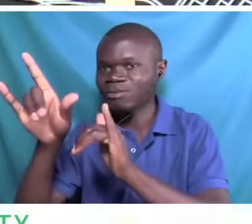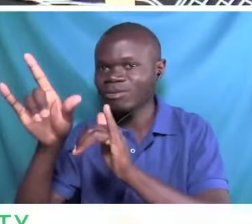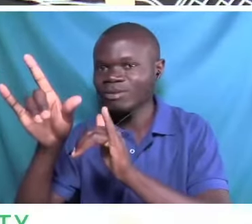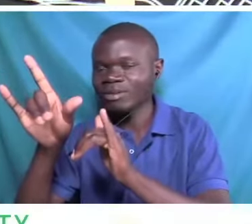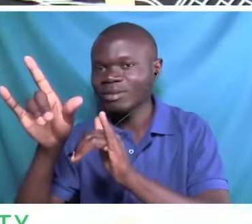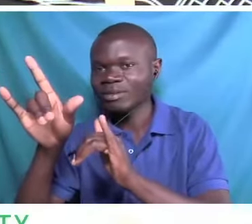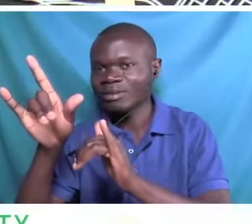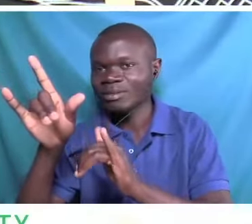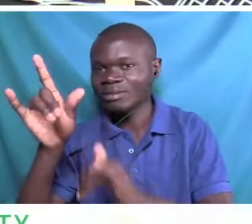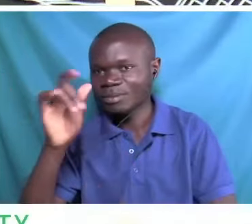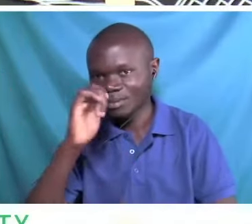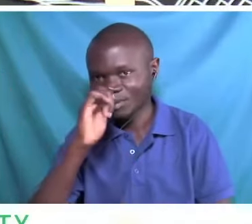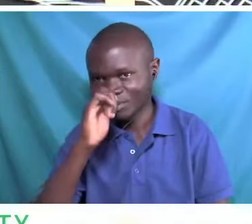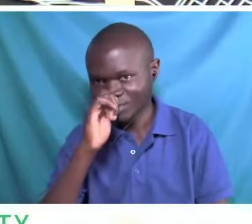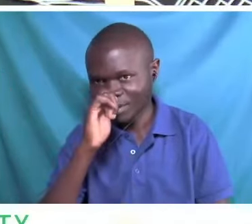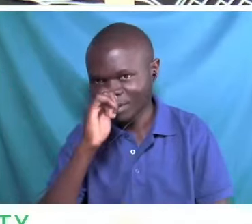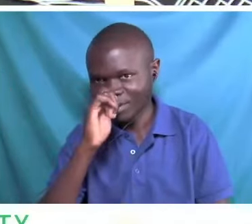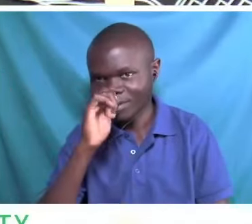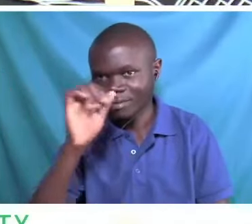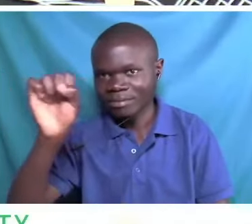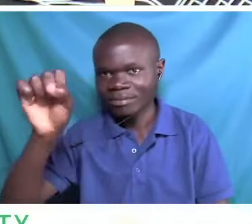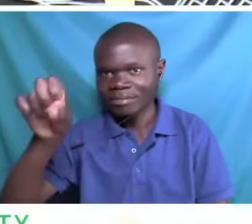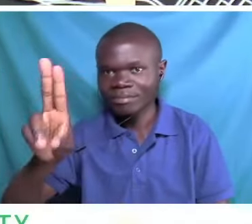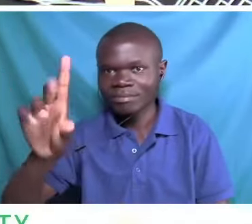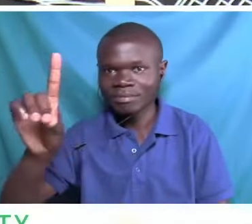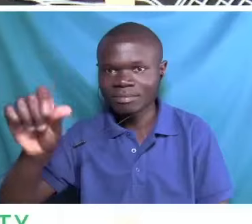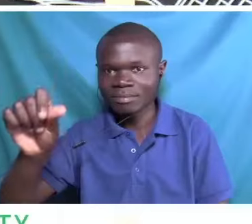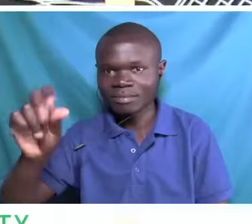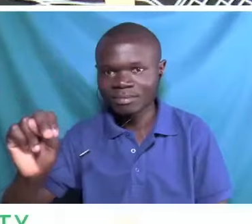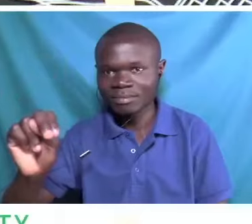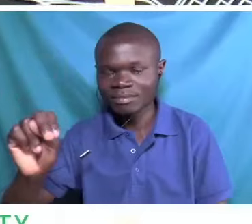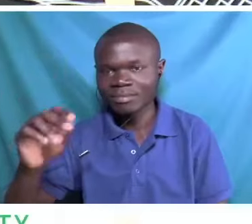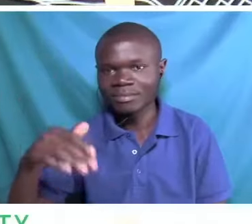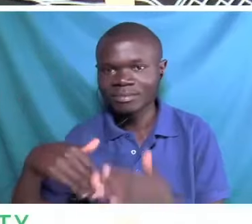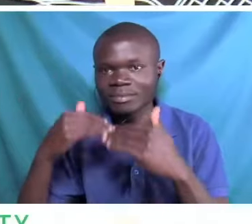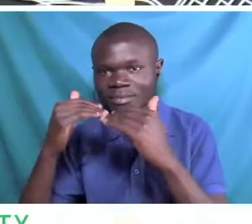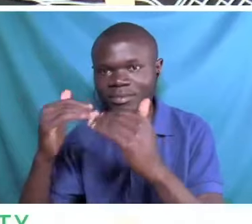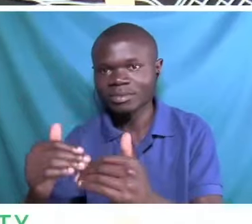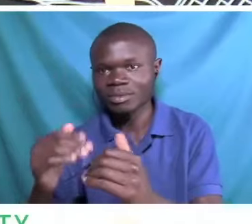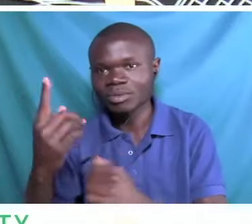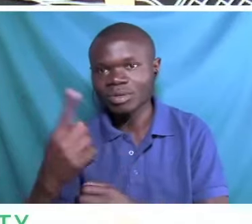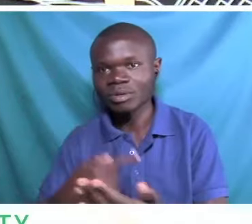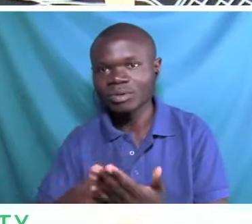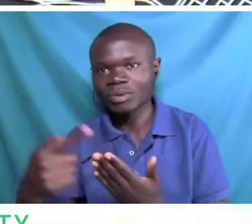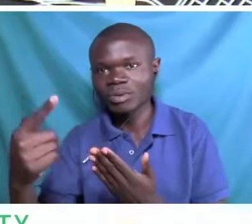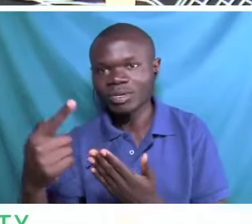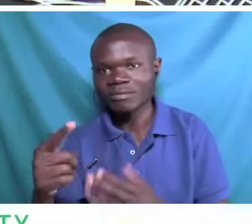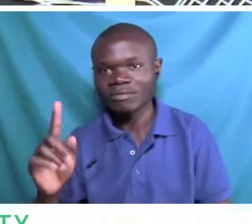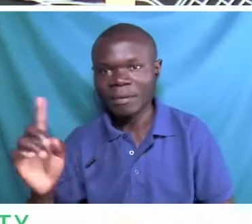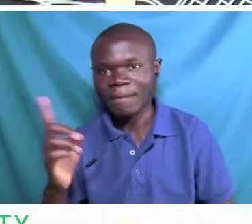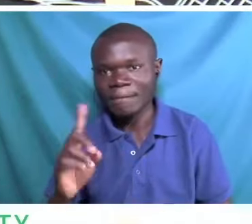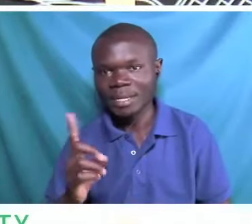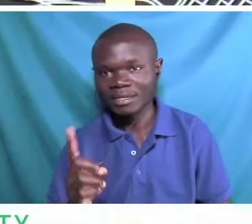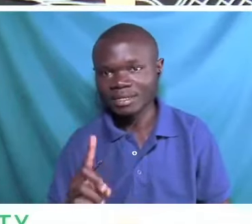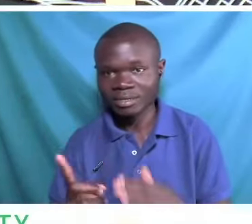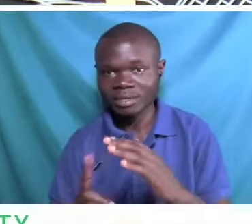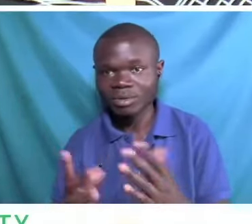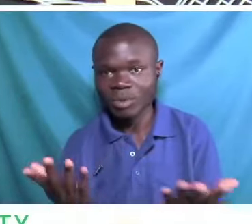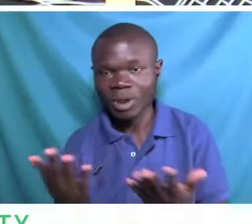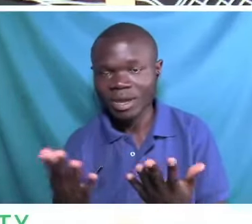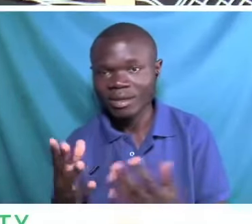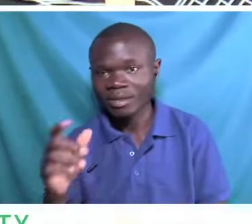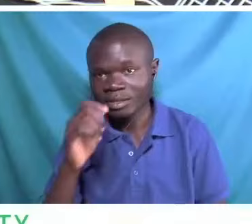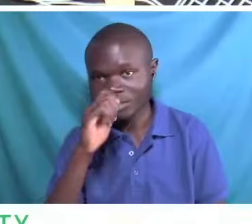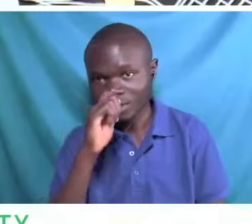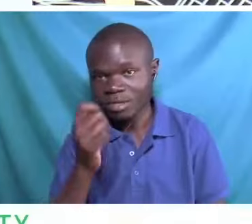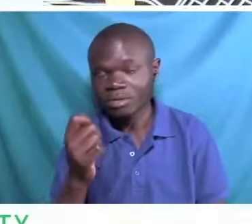next 1 week. Hallelujah. We're going to do ministry in Sudan. We have two